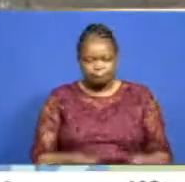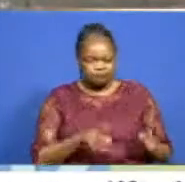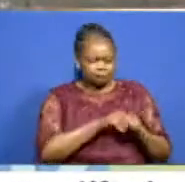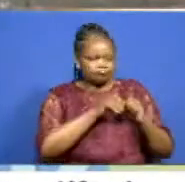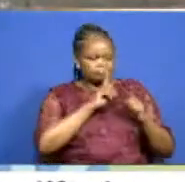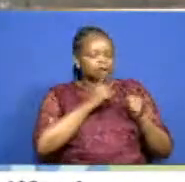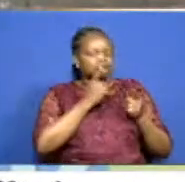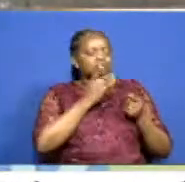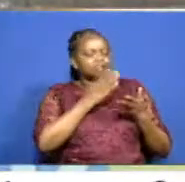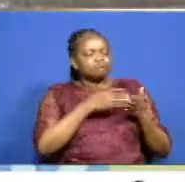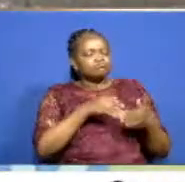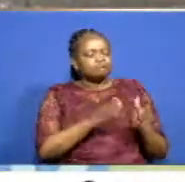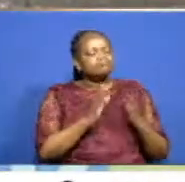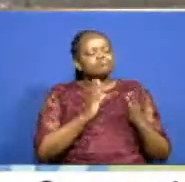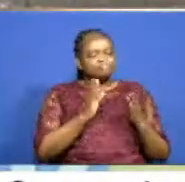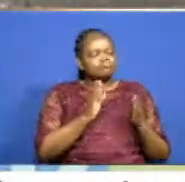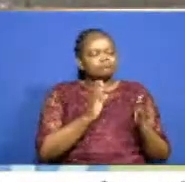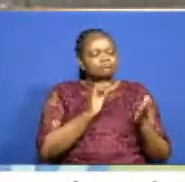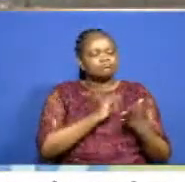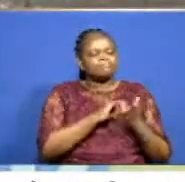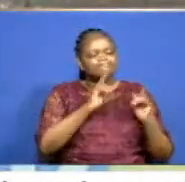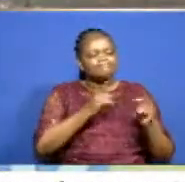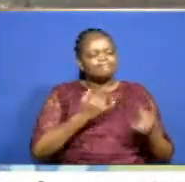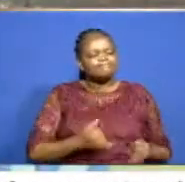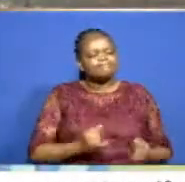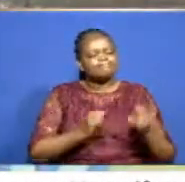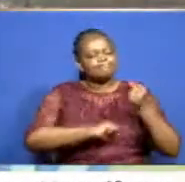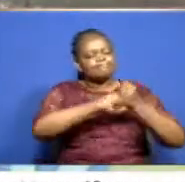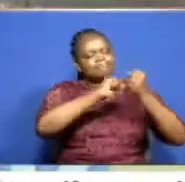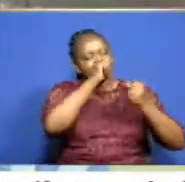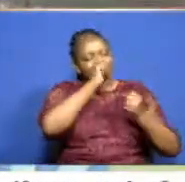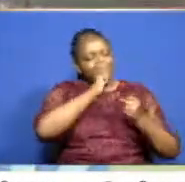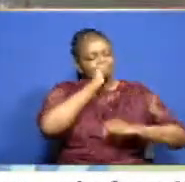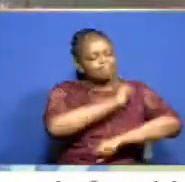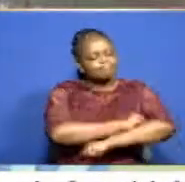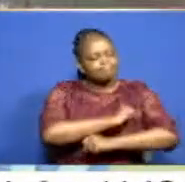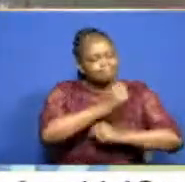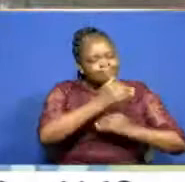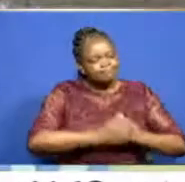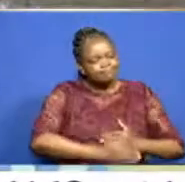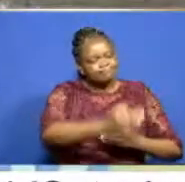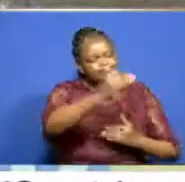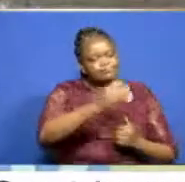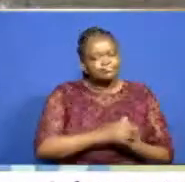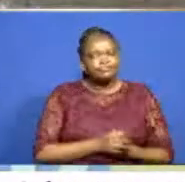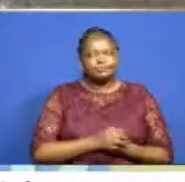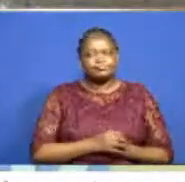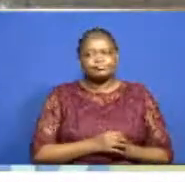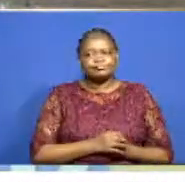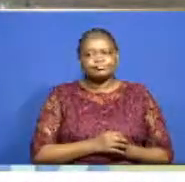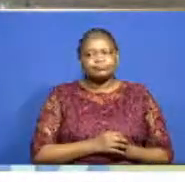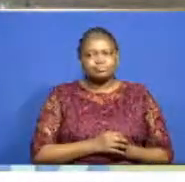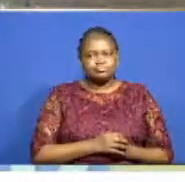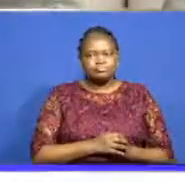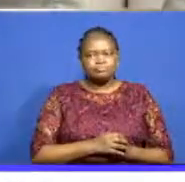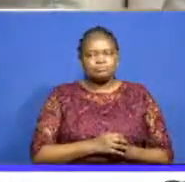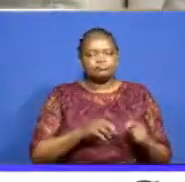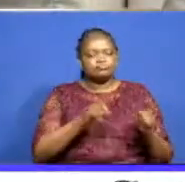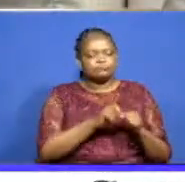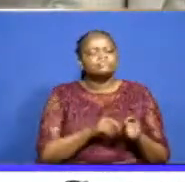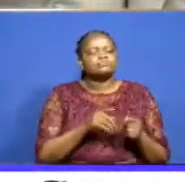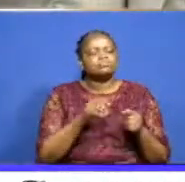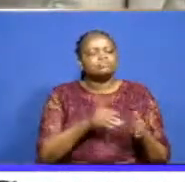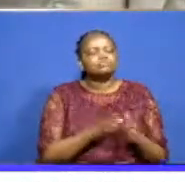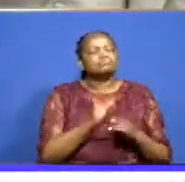means that we ought to implement to support private schools going forward, just as a way of, you know, finding a